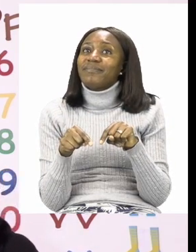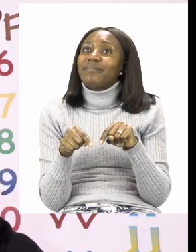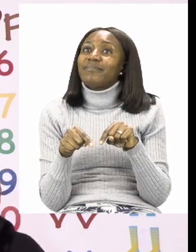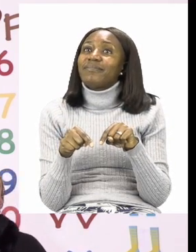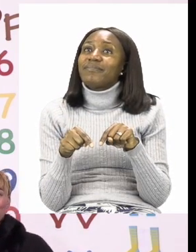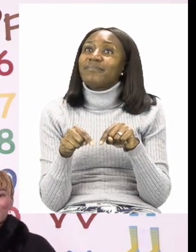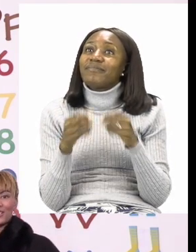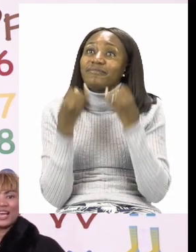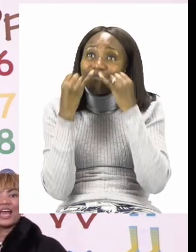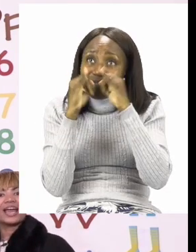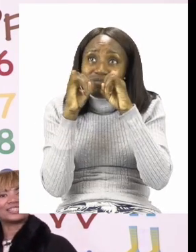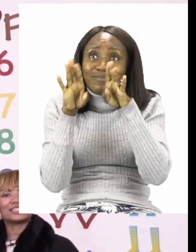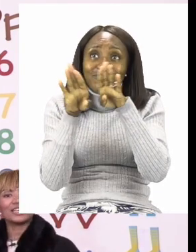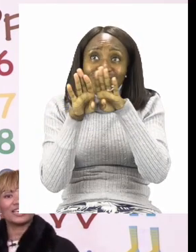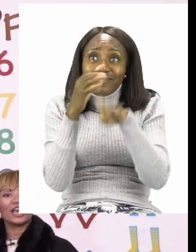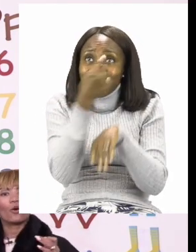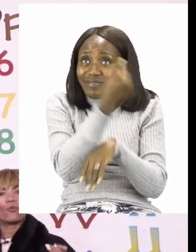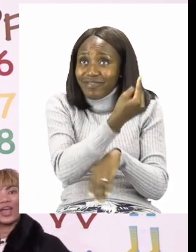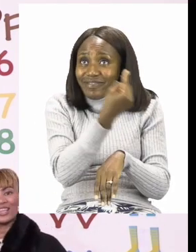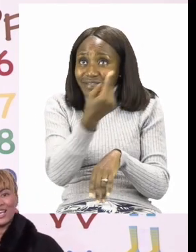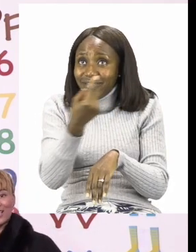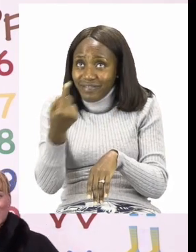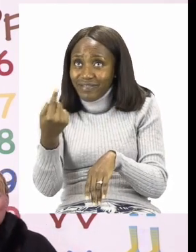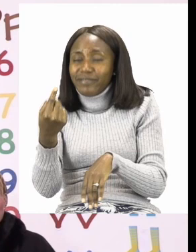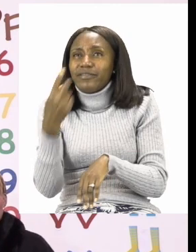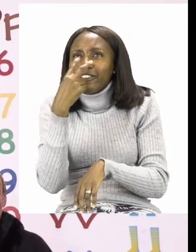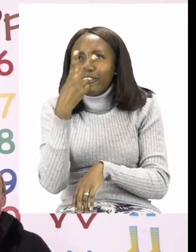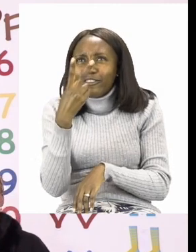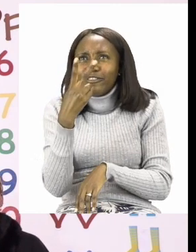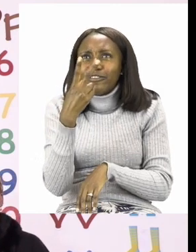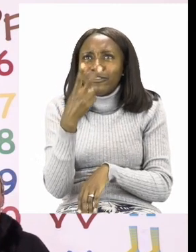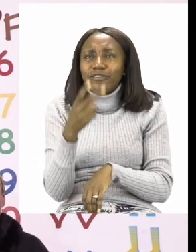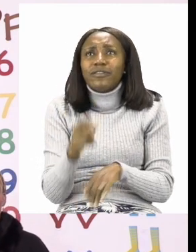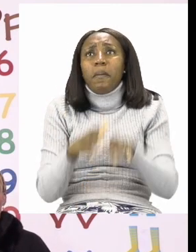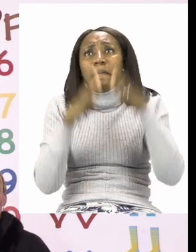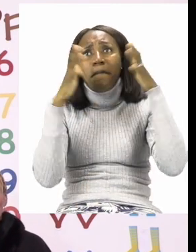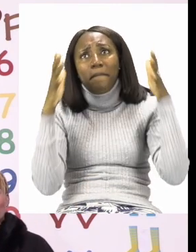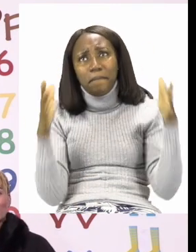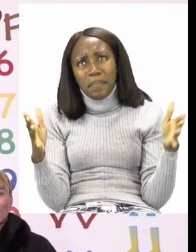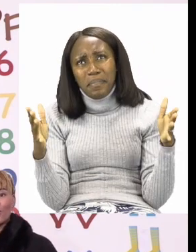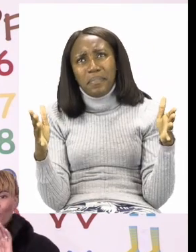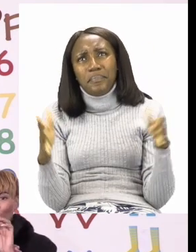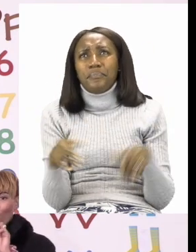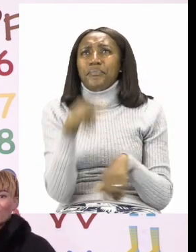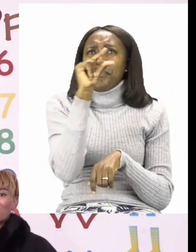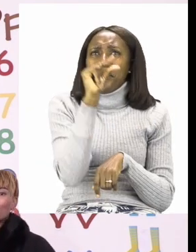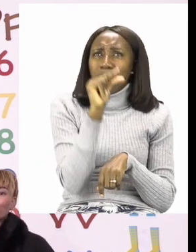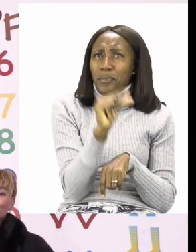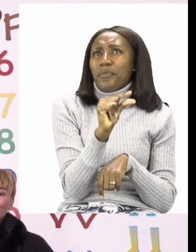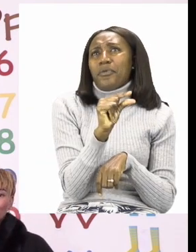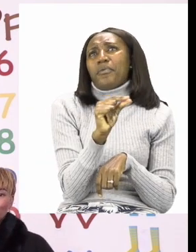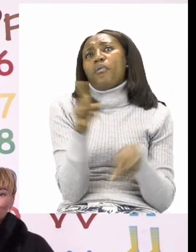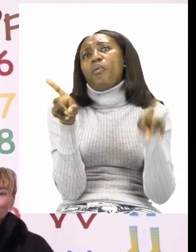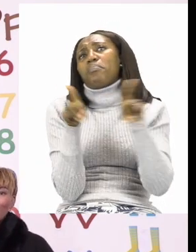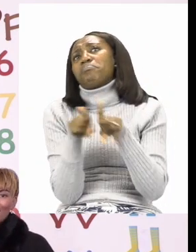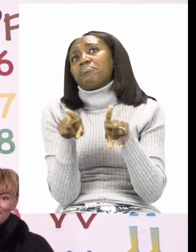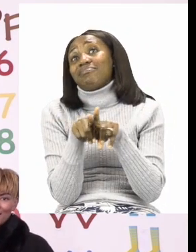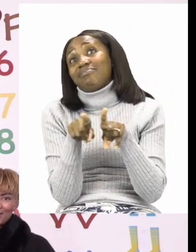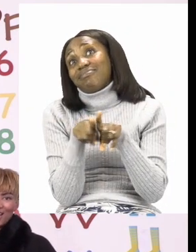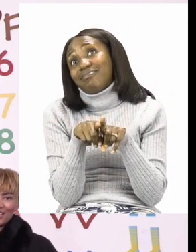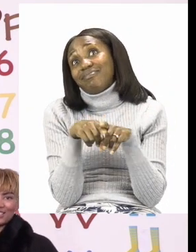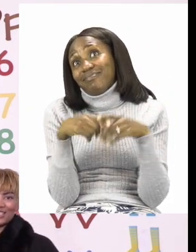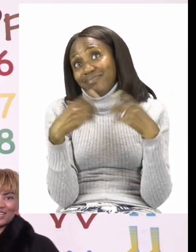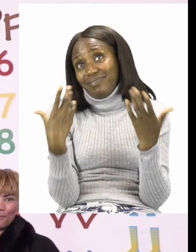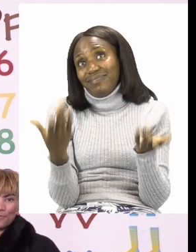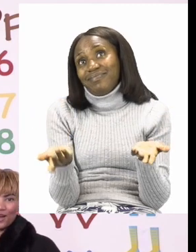the rest of your numbers and see whether the numbers are bigger than, smaller than, or equals to